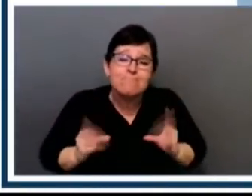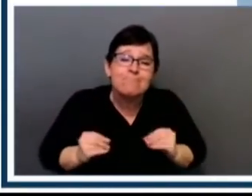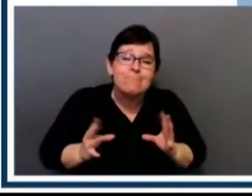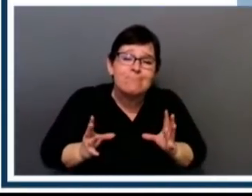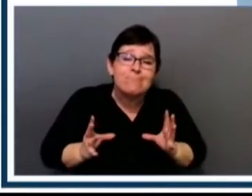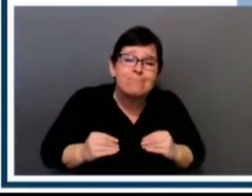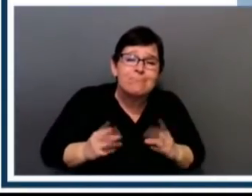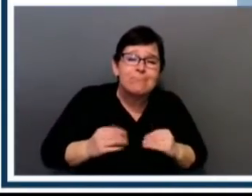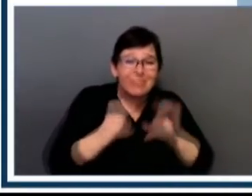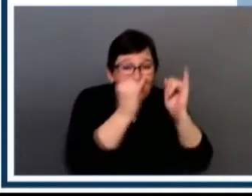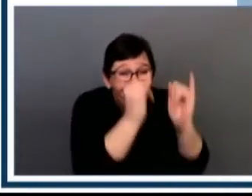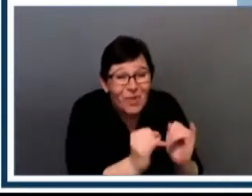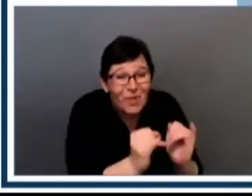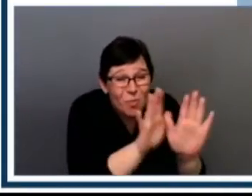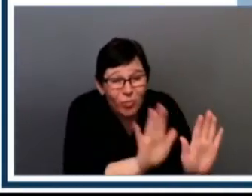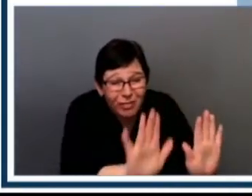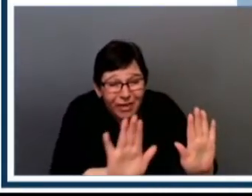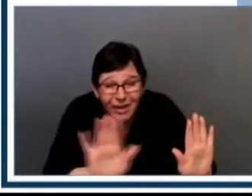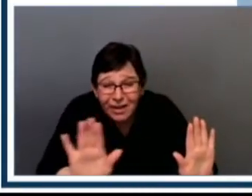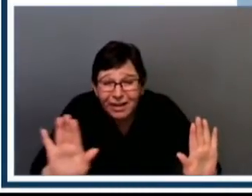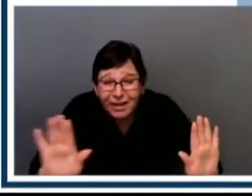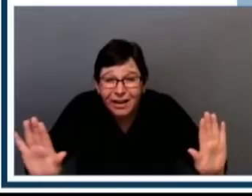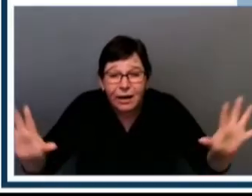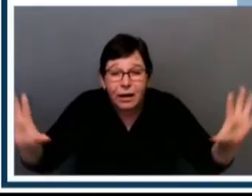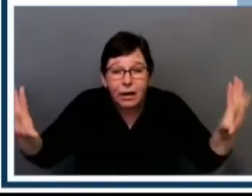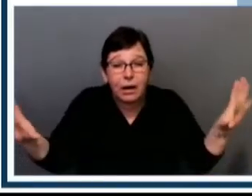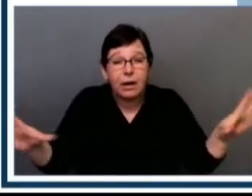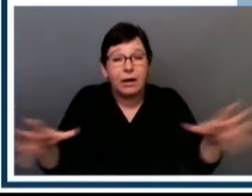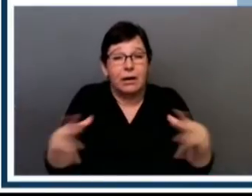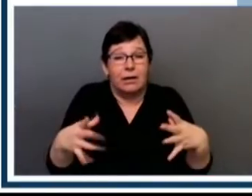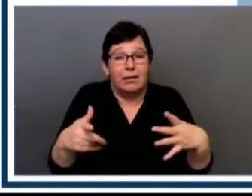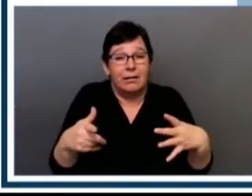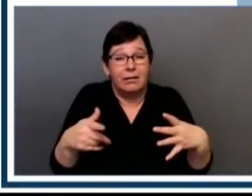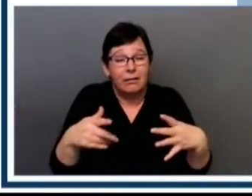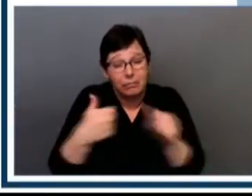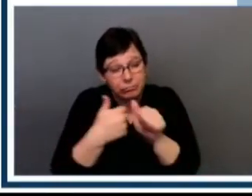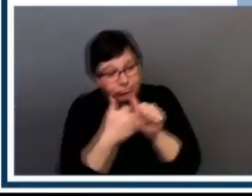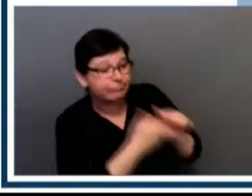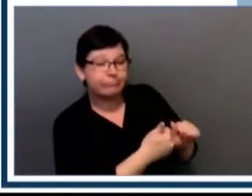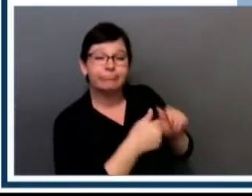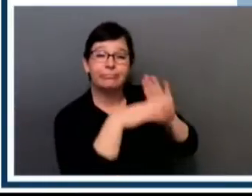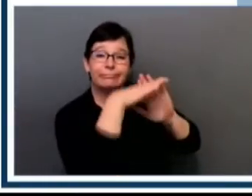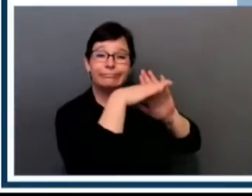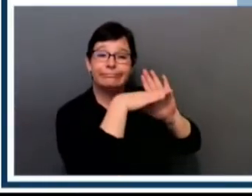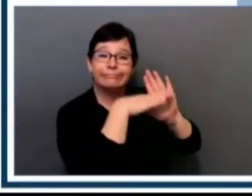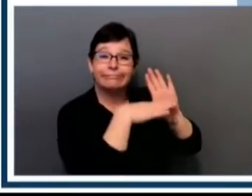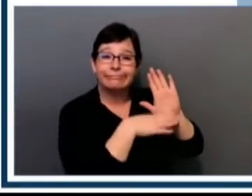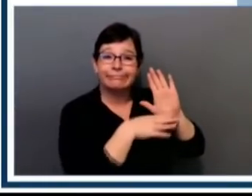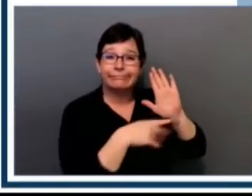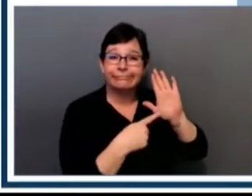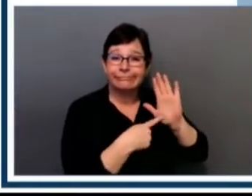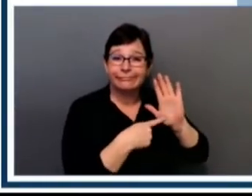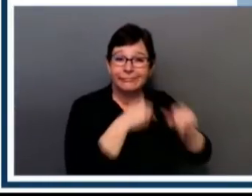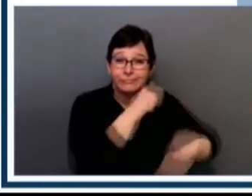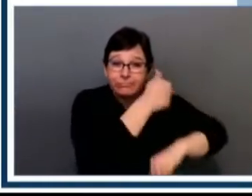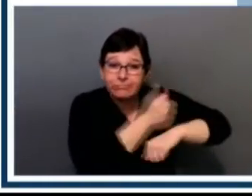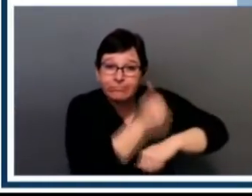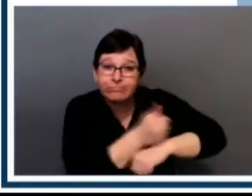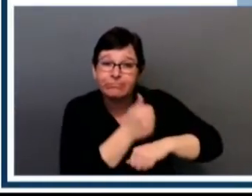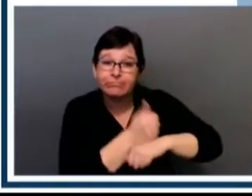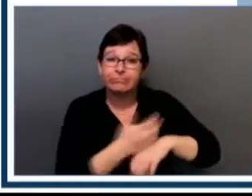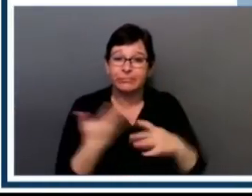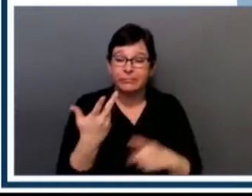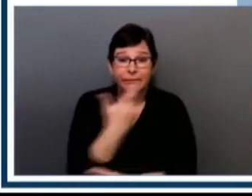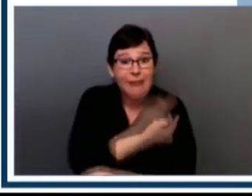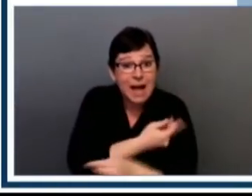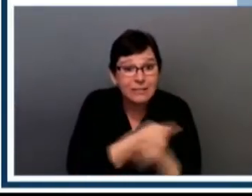important role during this transition phase. However, we have to remember our acute care system is still